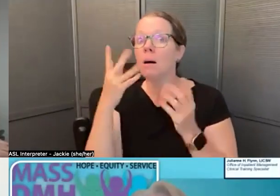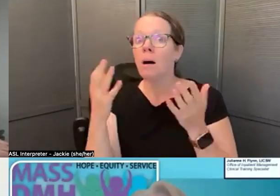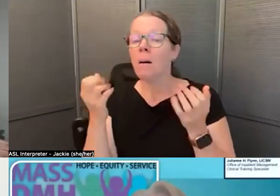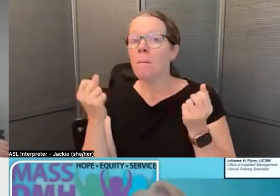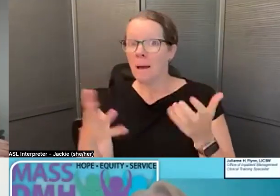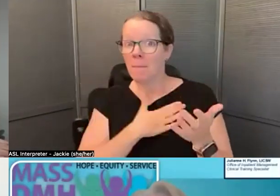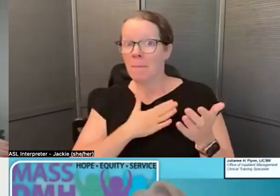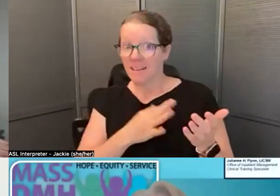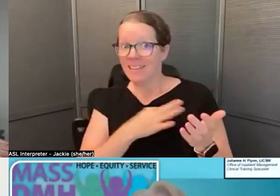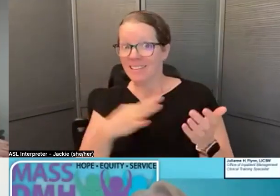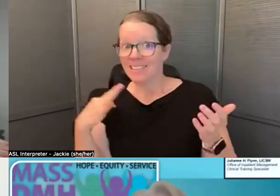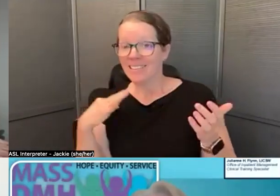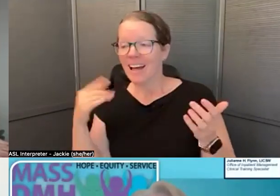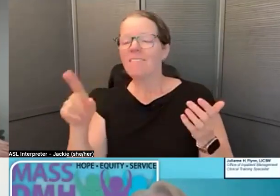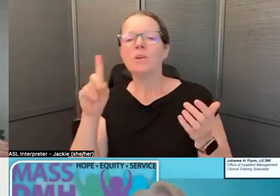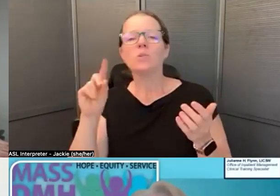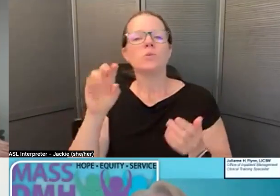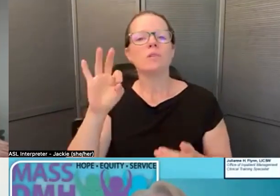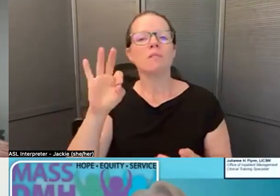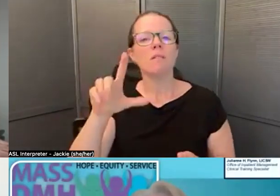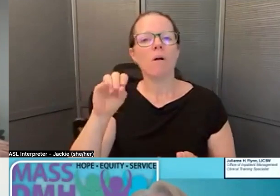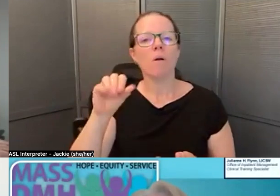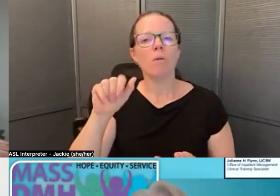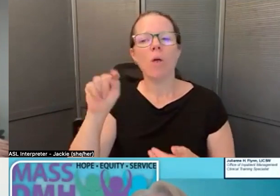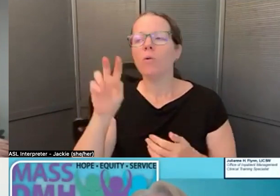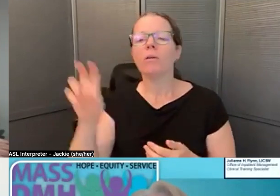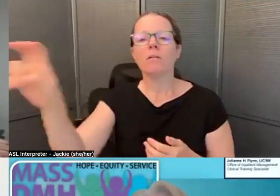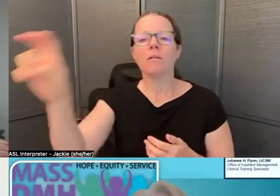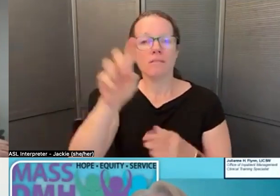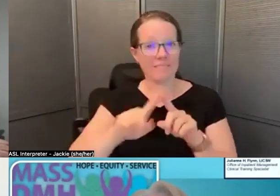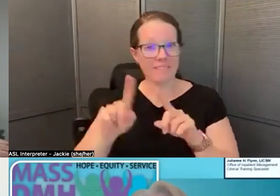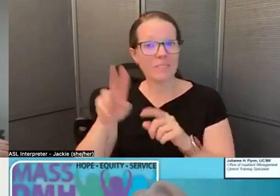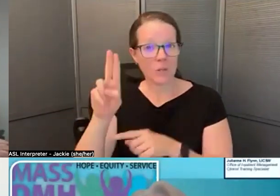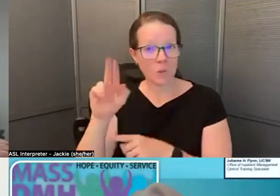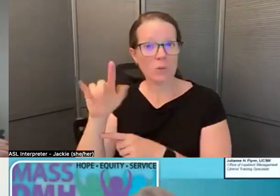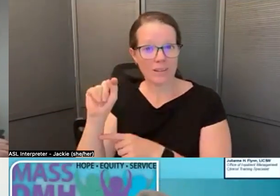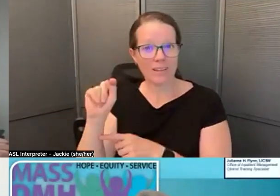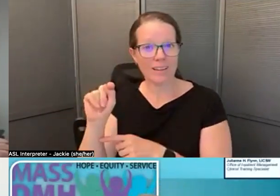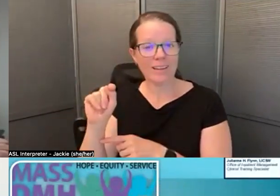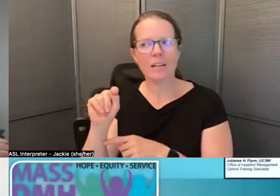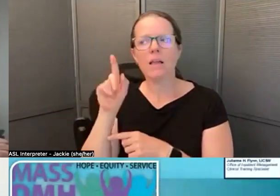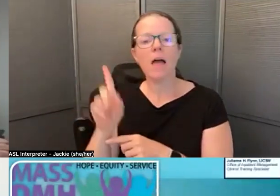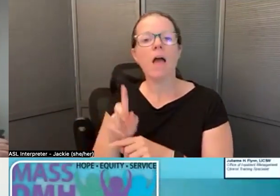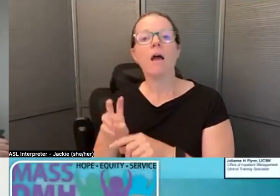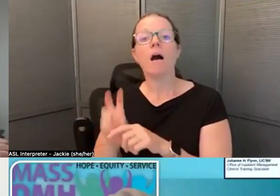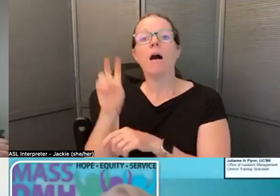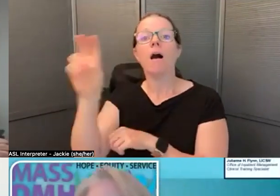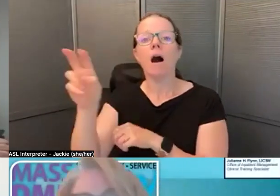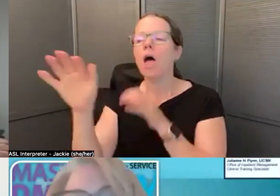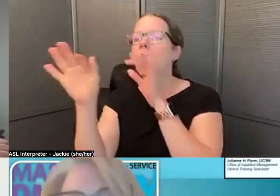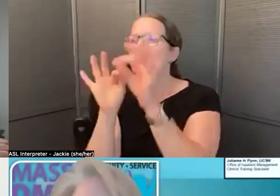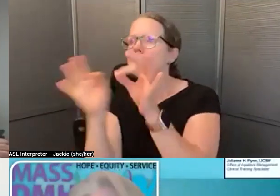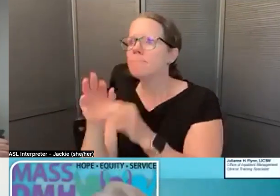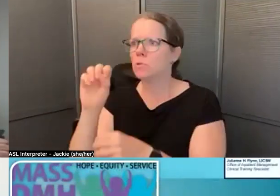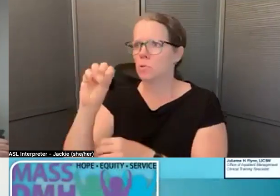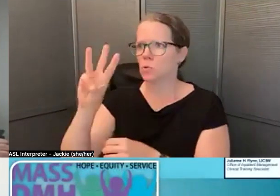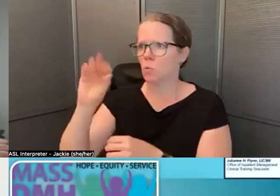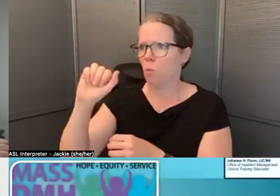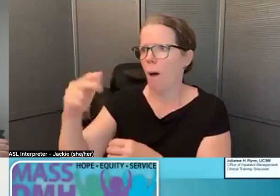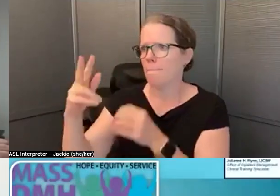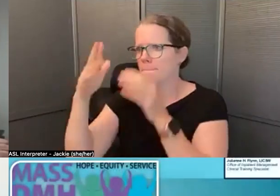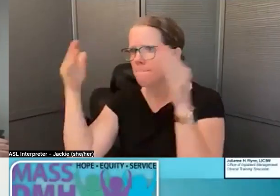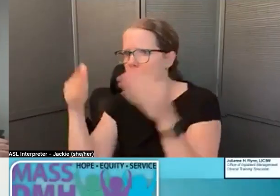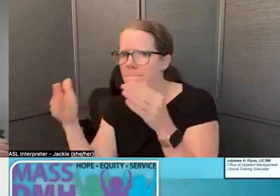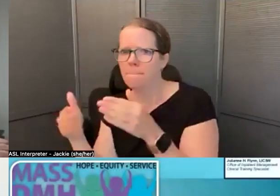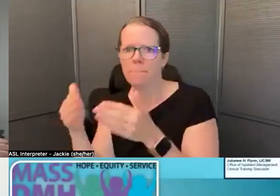the swap when they would float. And some of the other 2 units were like, wait, why are you guys focusing so much on this? So that was a little bit challenging. And then they'd